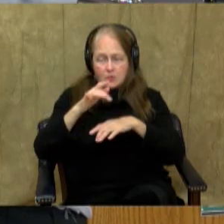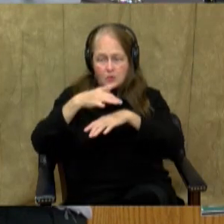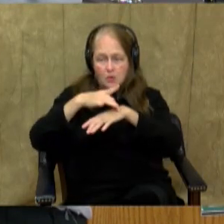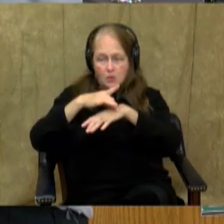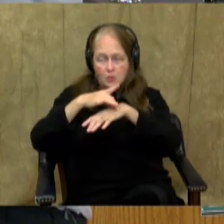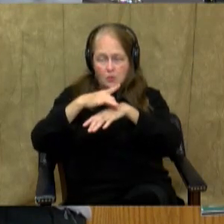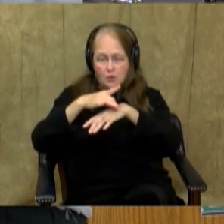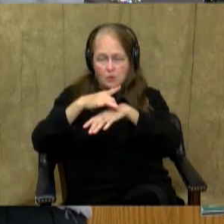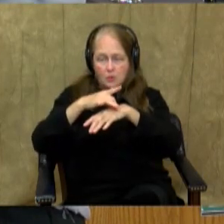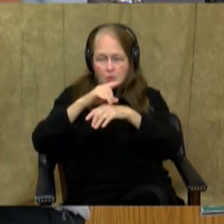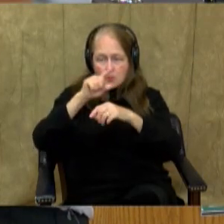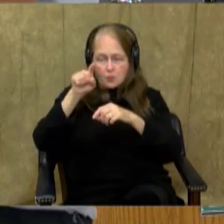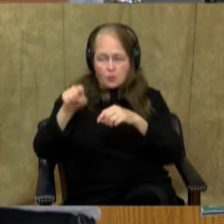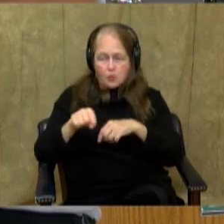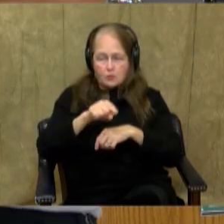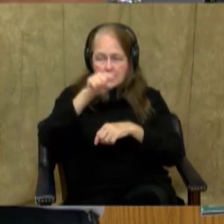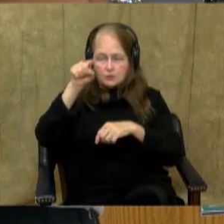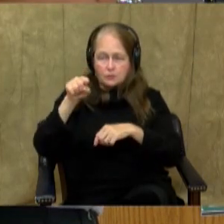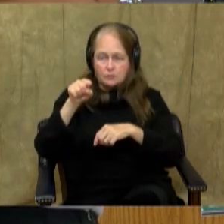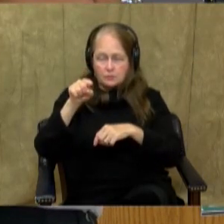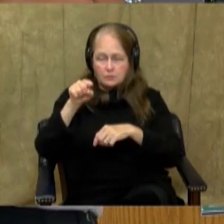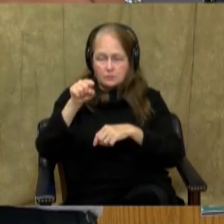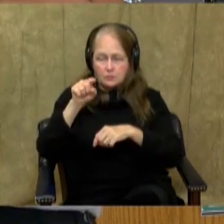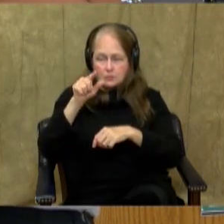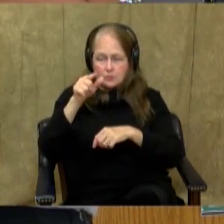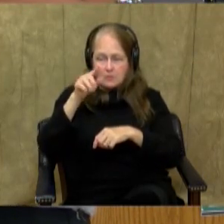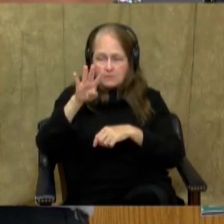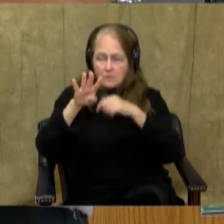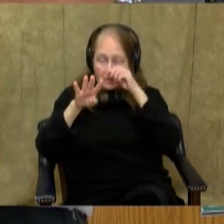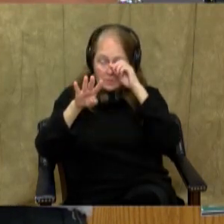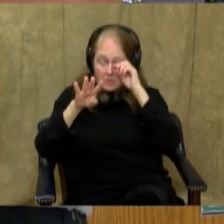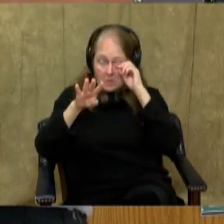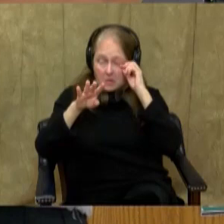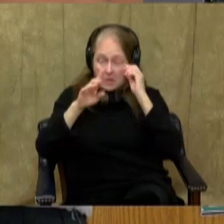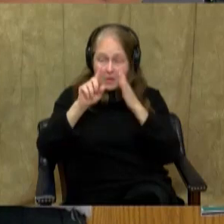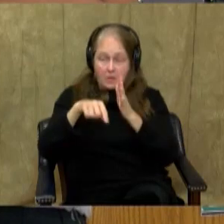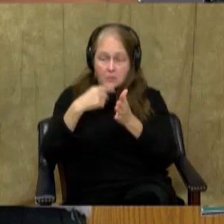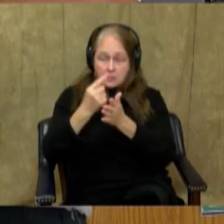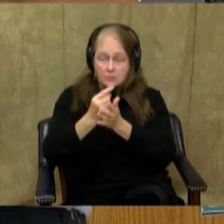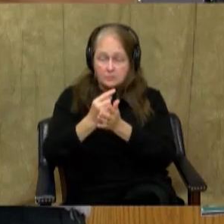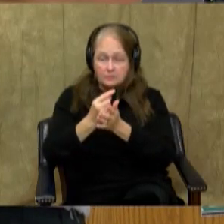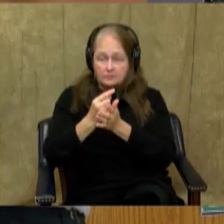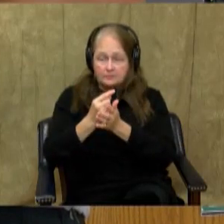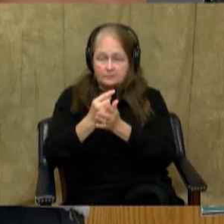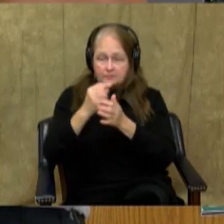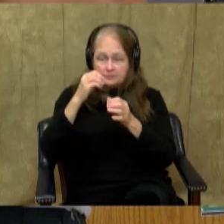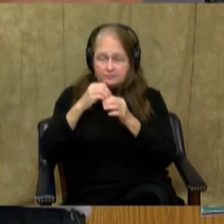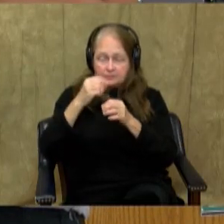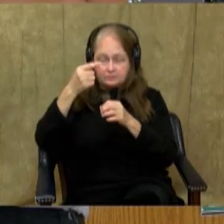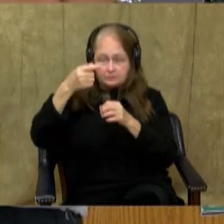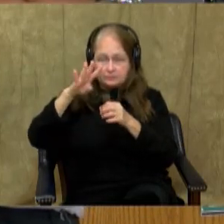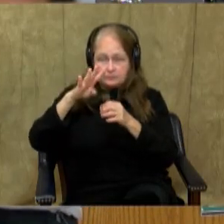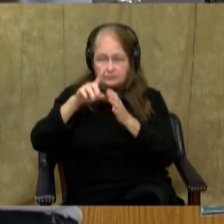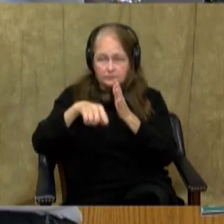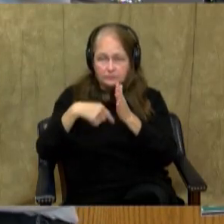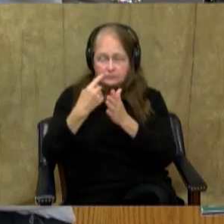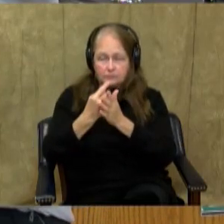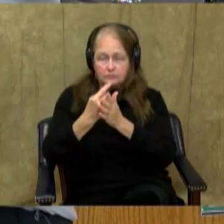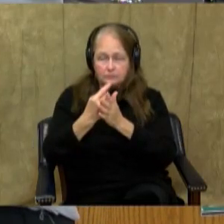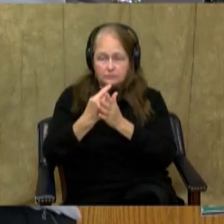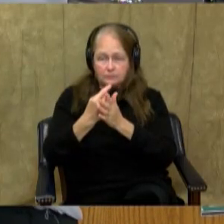Earth's rotation. So we're talking about a 24-hour period. In a 24-hour